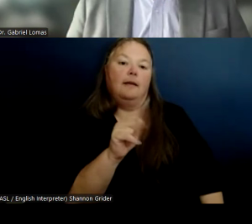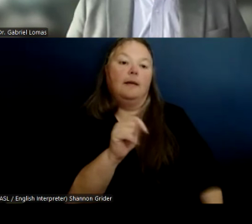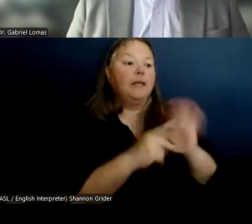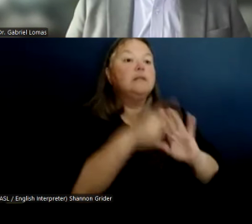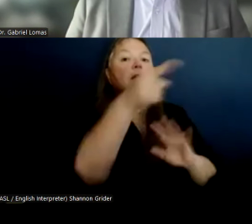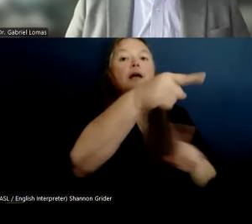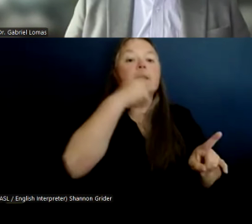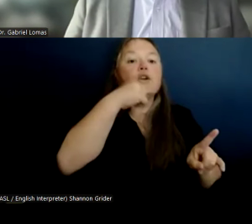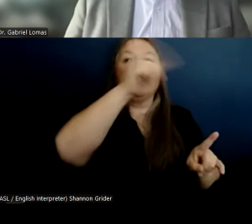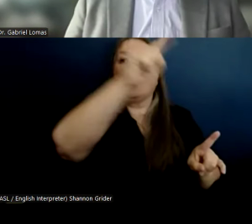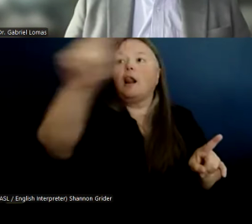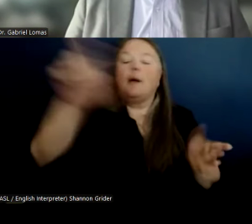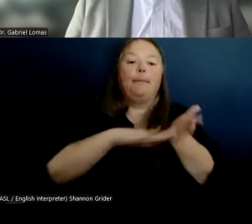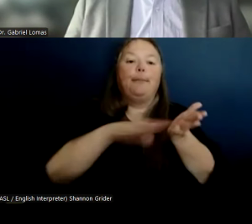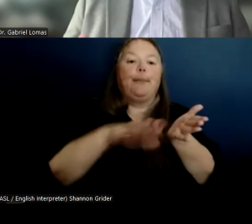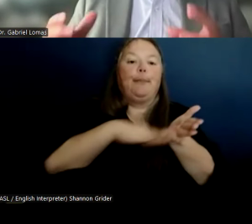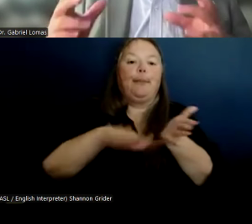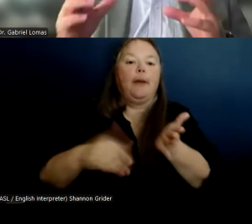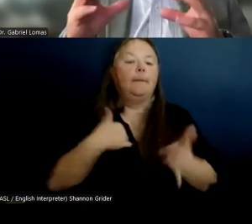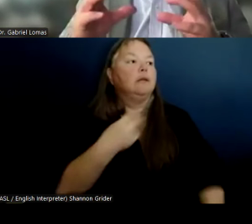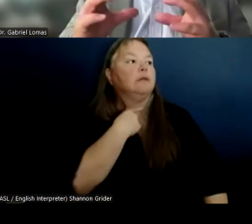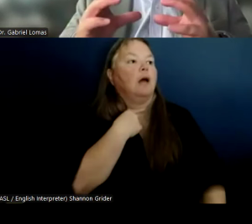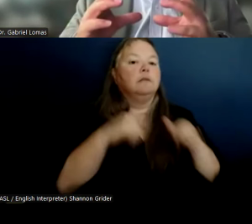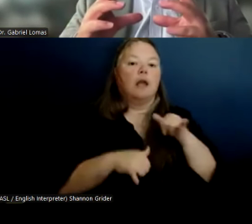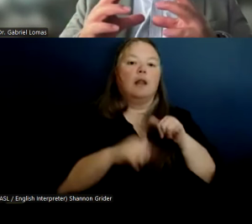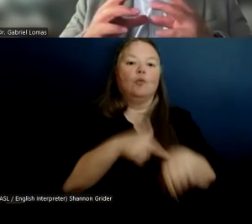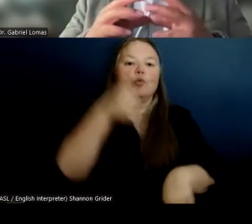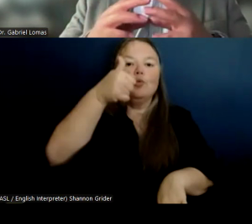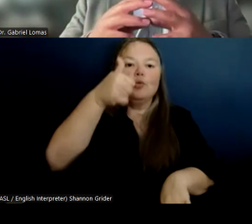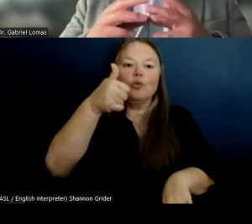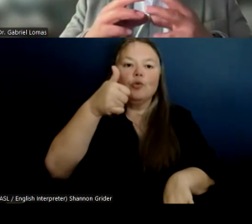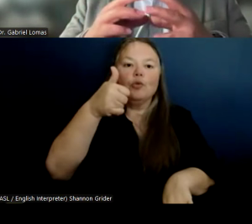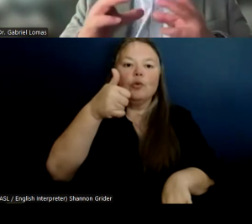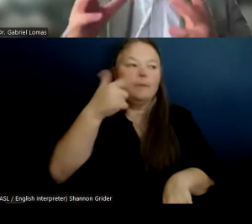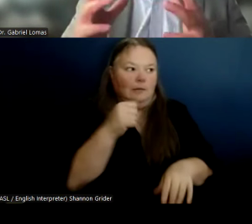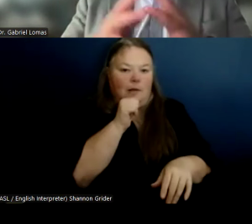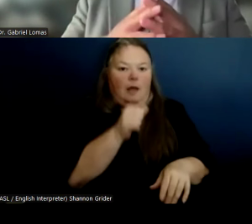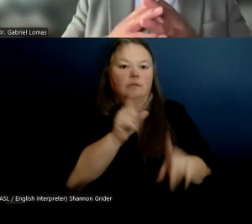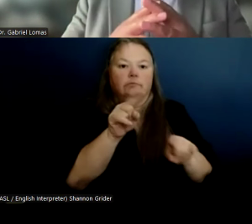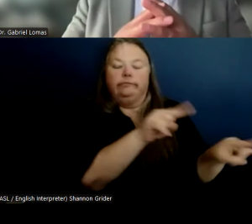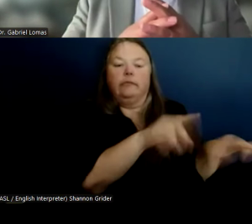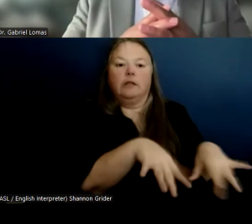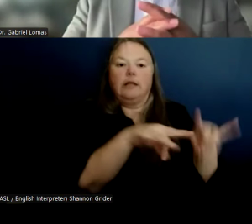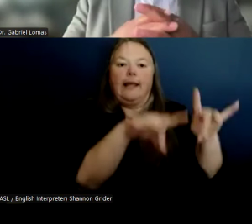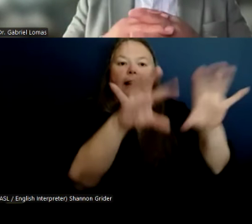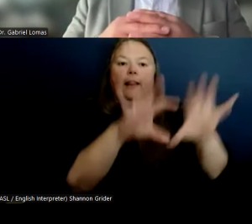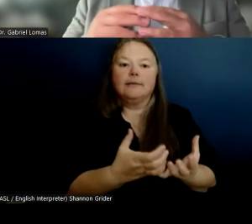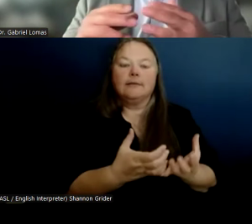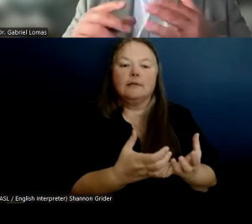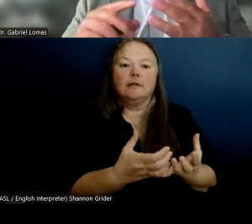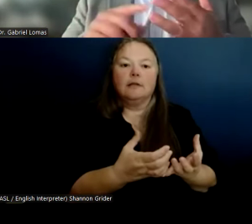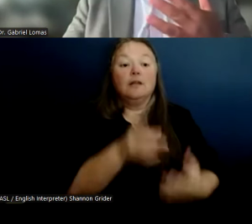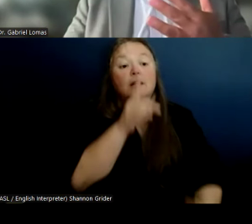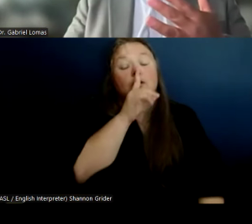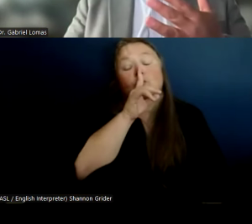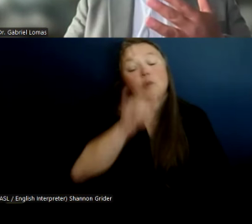released. And now, if you think about our justice system or the prison system, it's really not unified. We